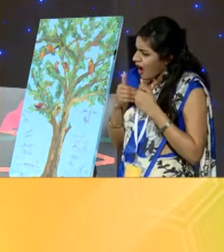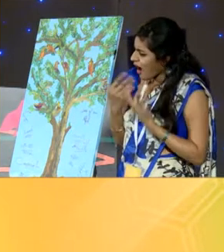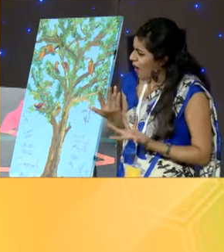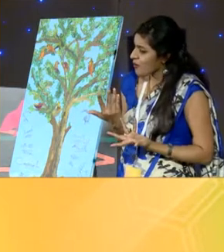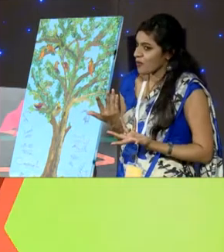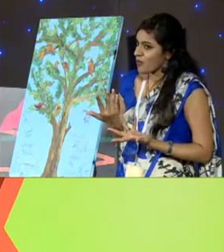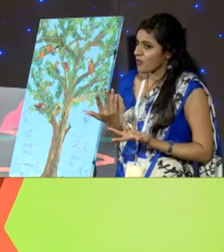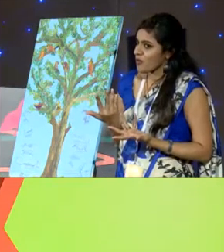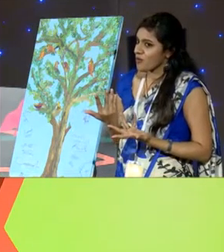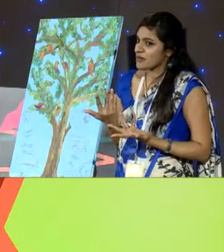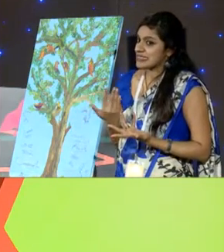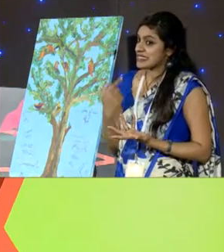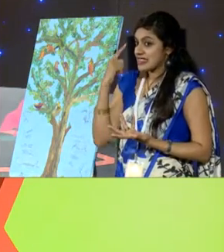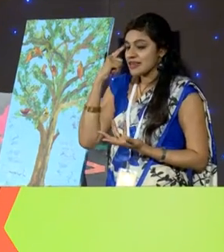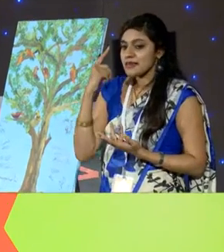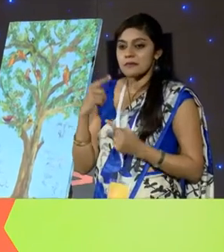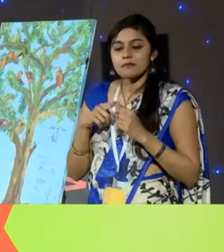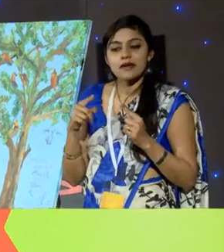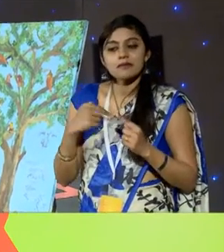Retinitis pigmentosa not only